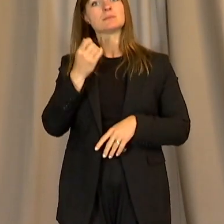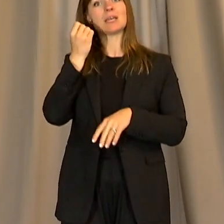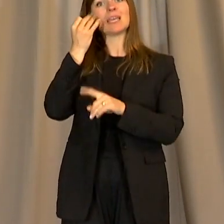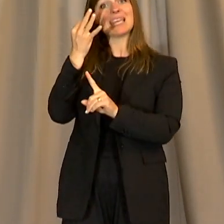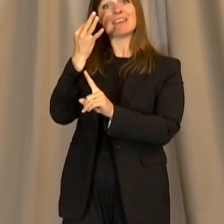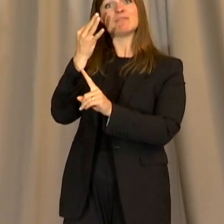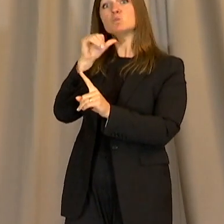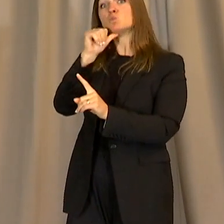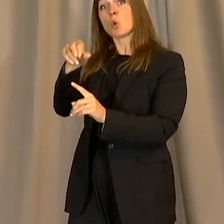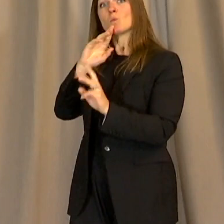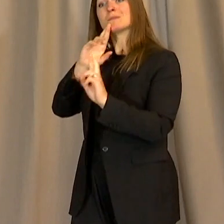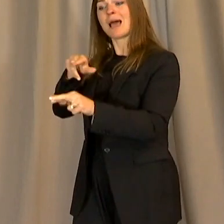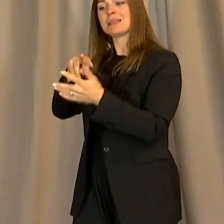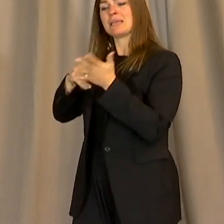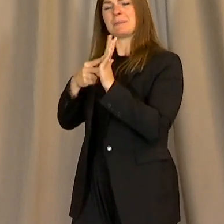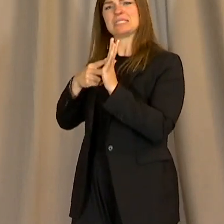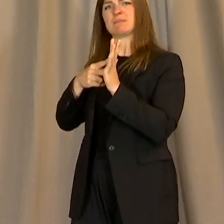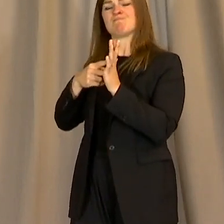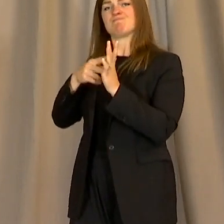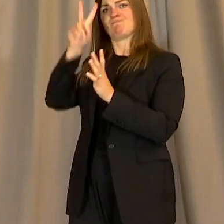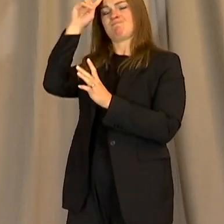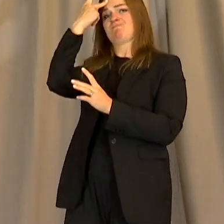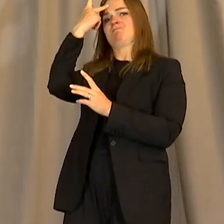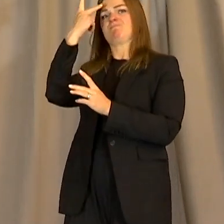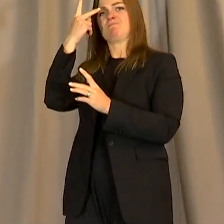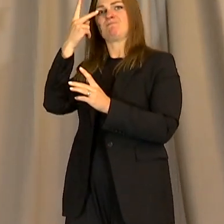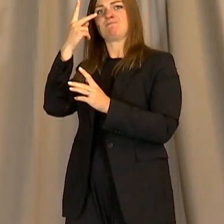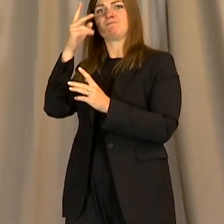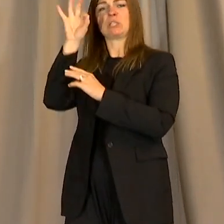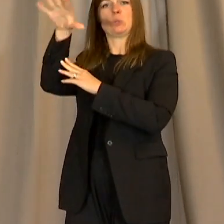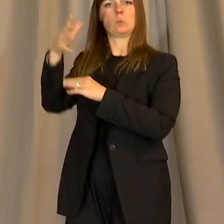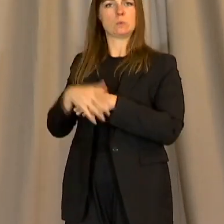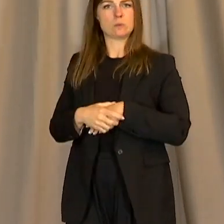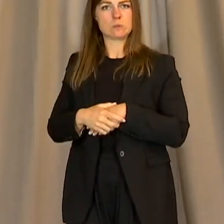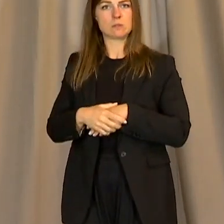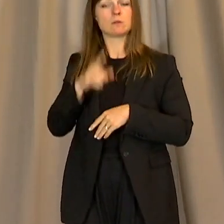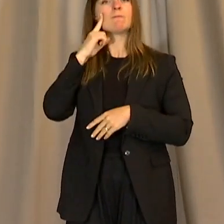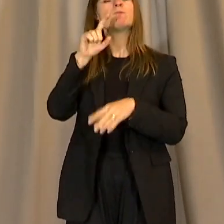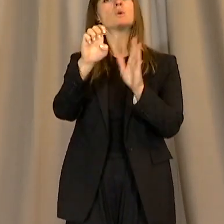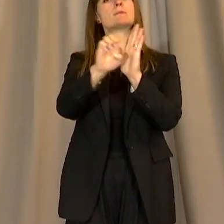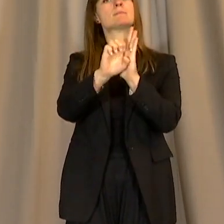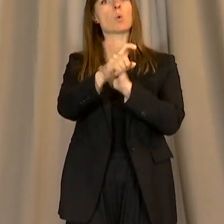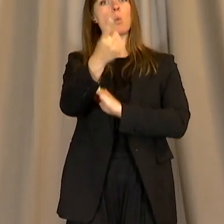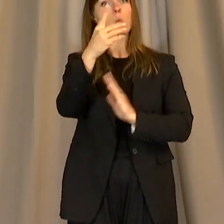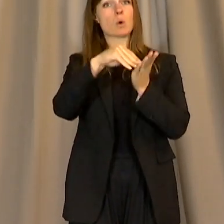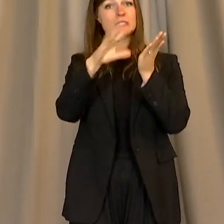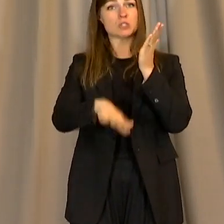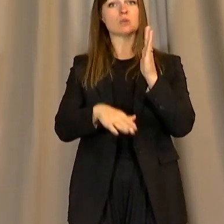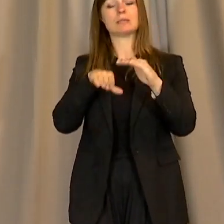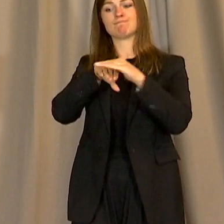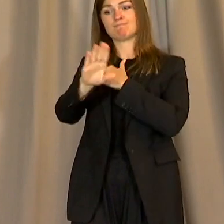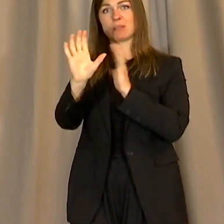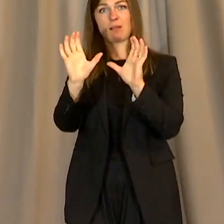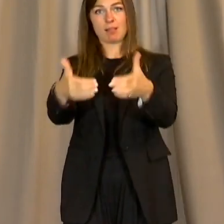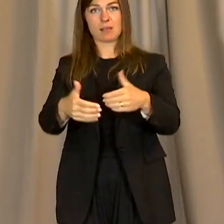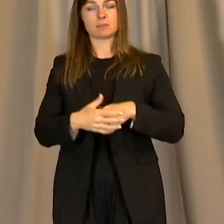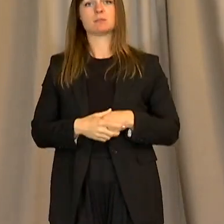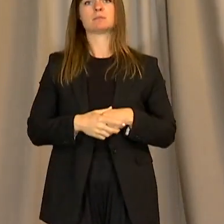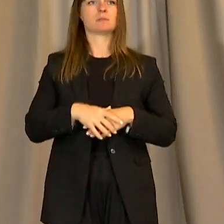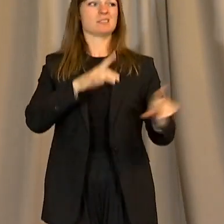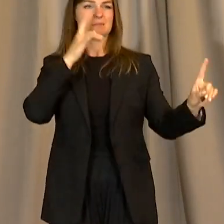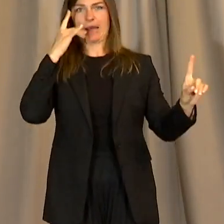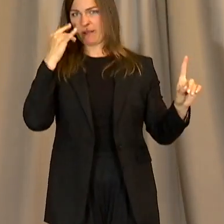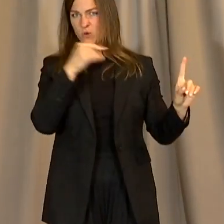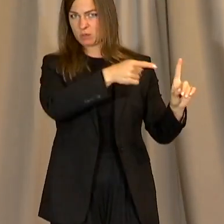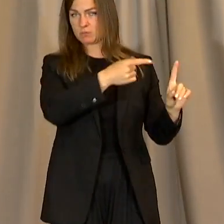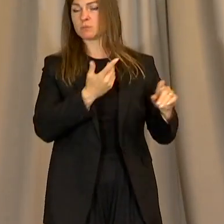cues. For example, one student came to class with, in California,